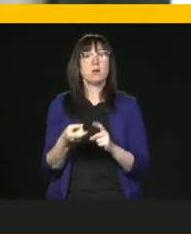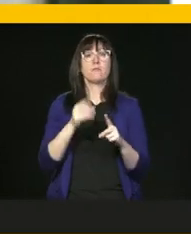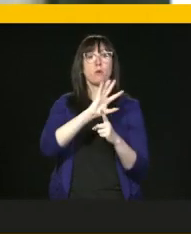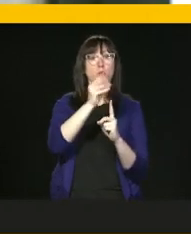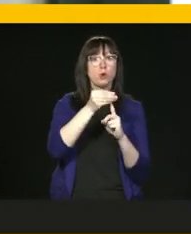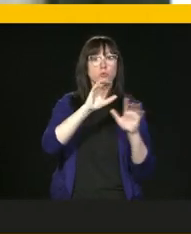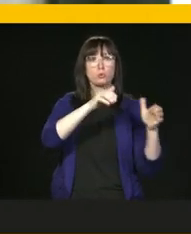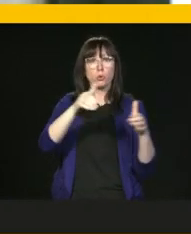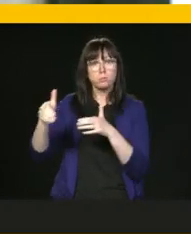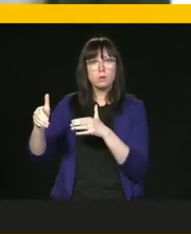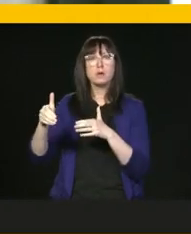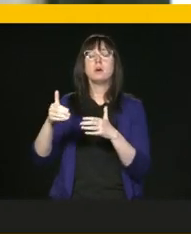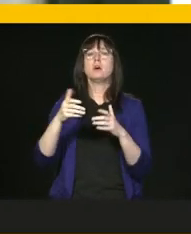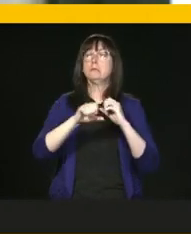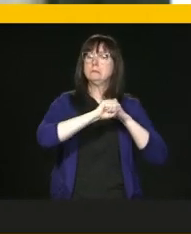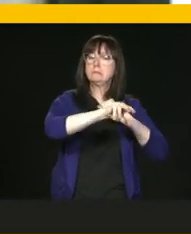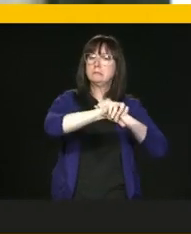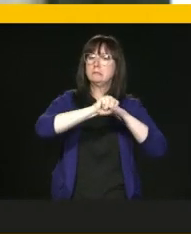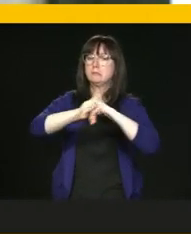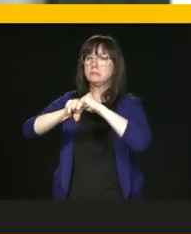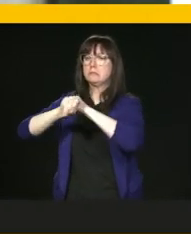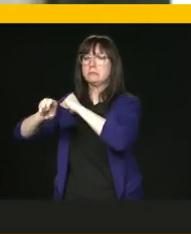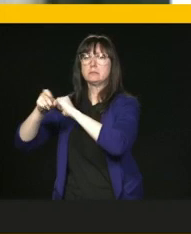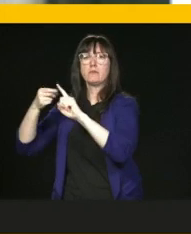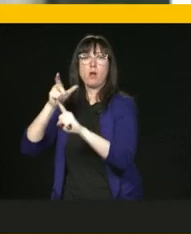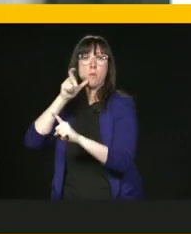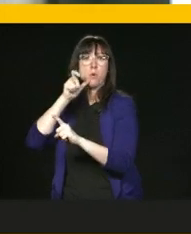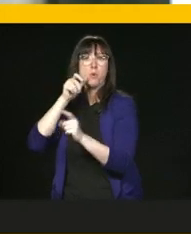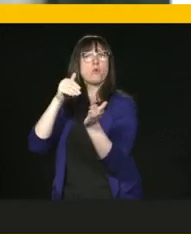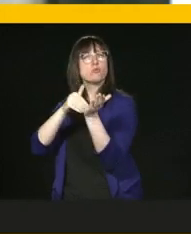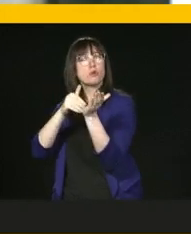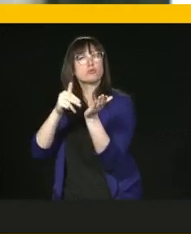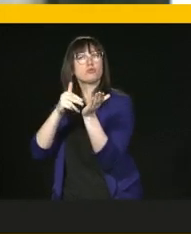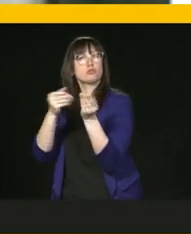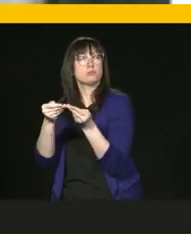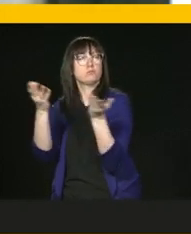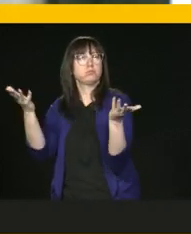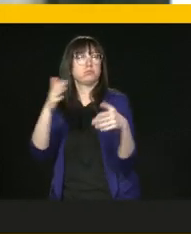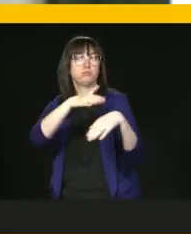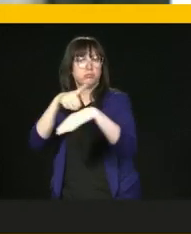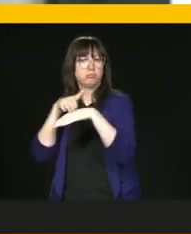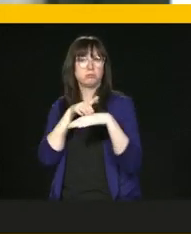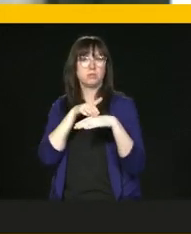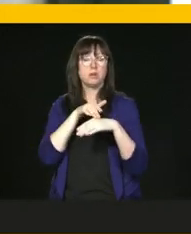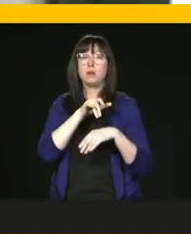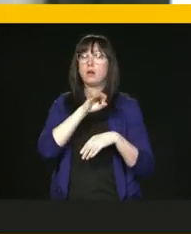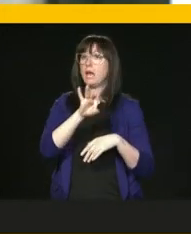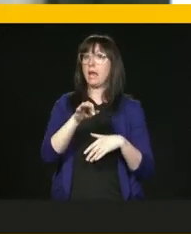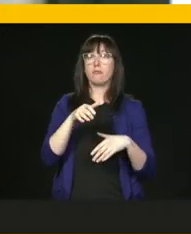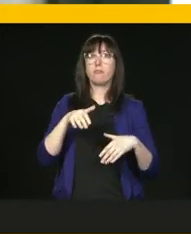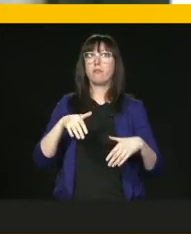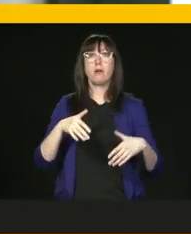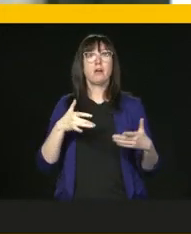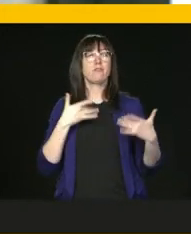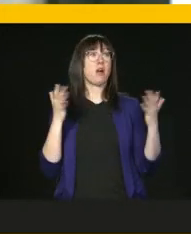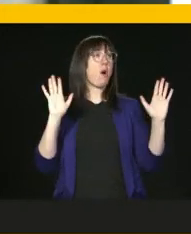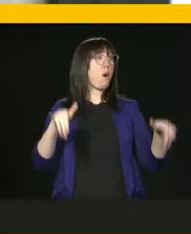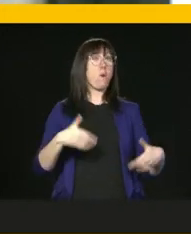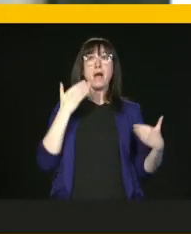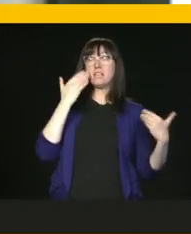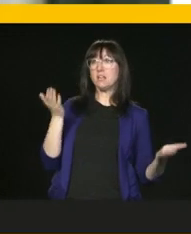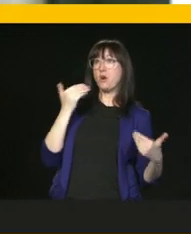sector getting out the recommendations from our healthcare workers. Not having heard this message won't be an